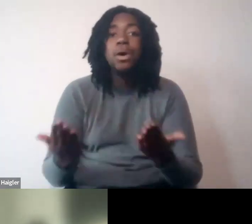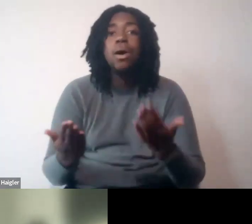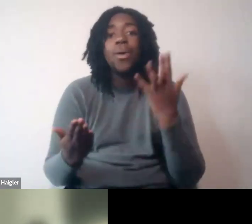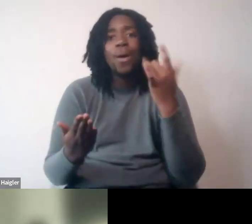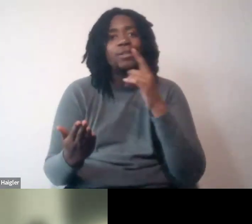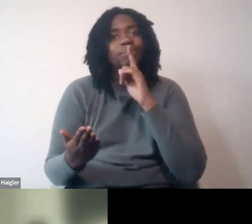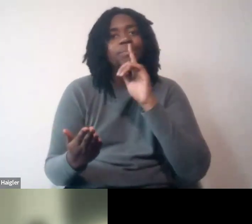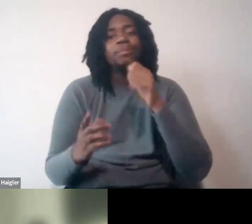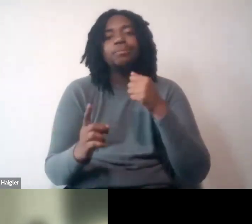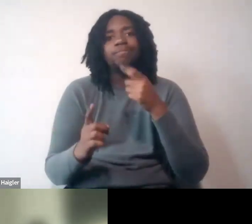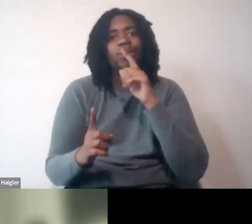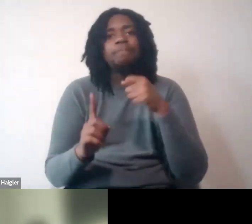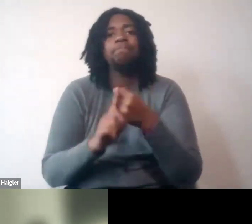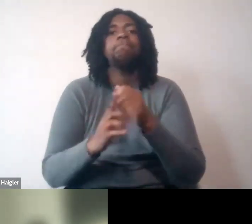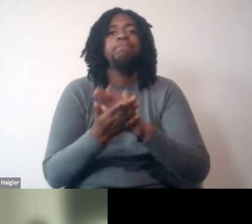very personal for us.